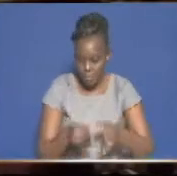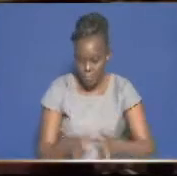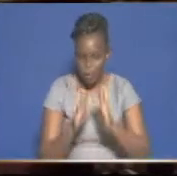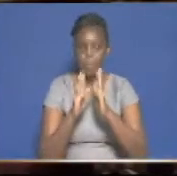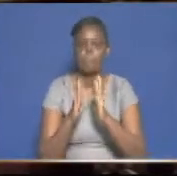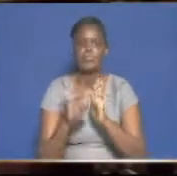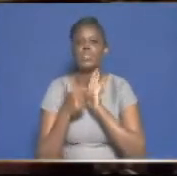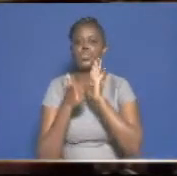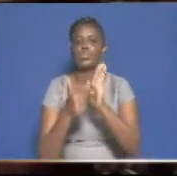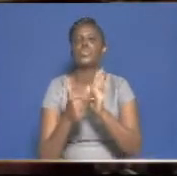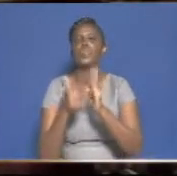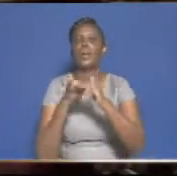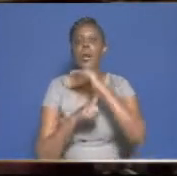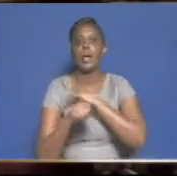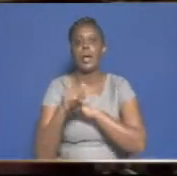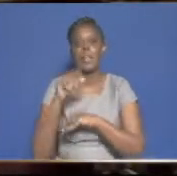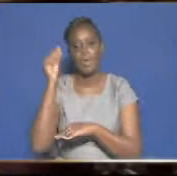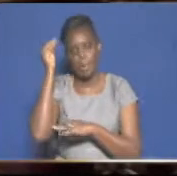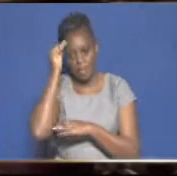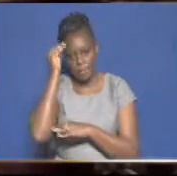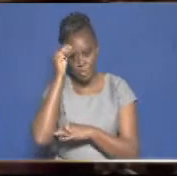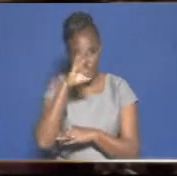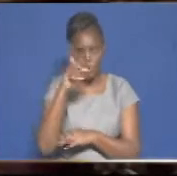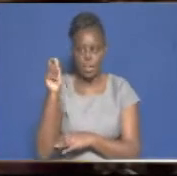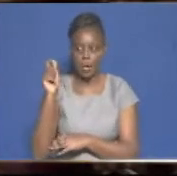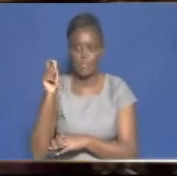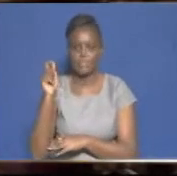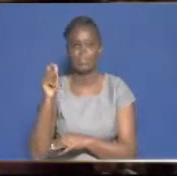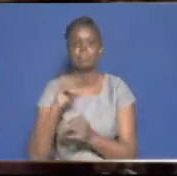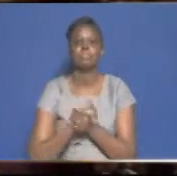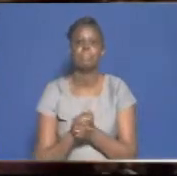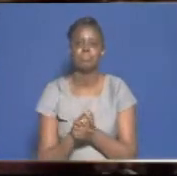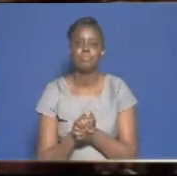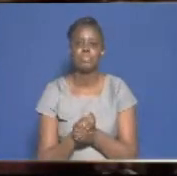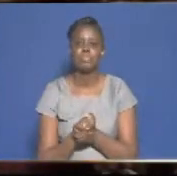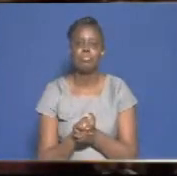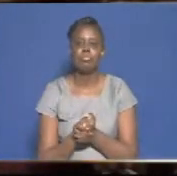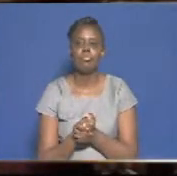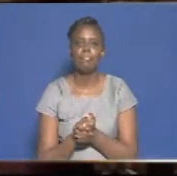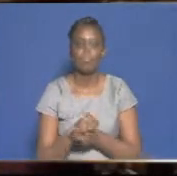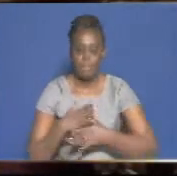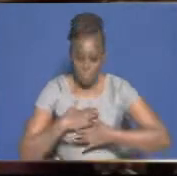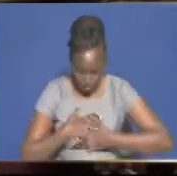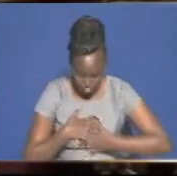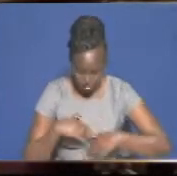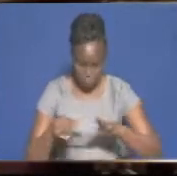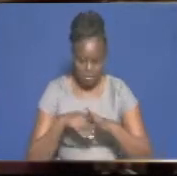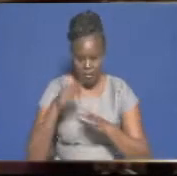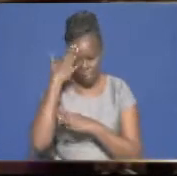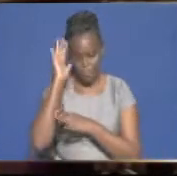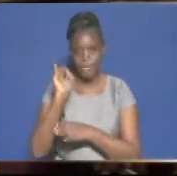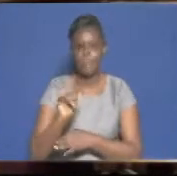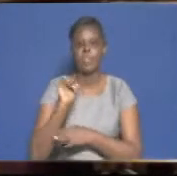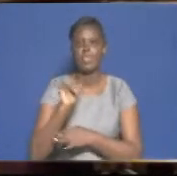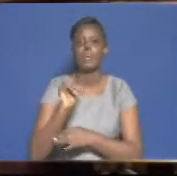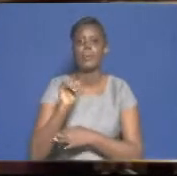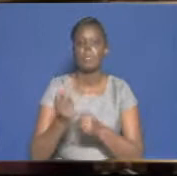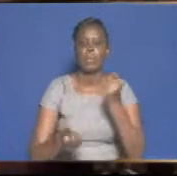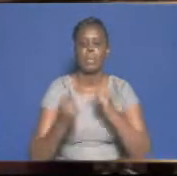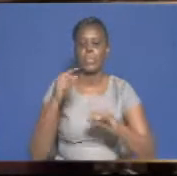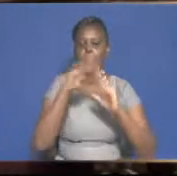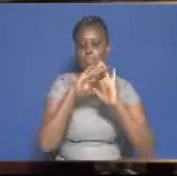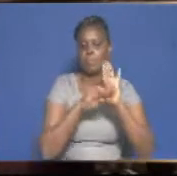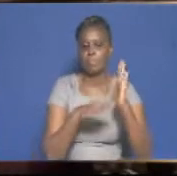be prescribed by the Education Act, close the quotes. Honour members, having determined that the matters raised in the